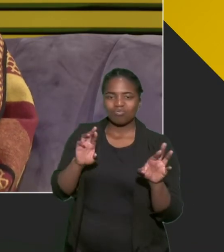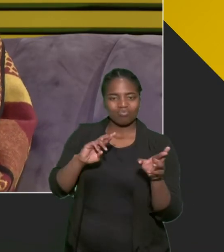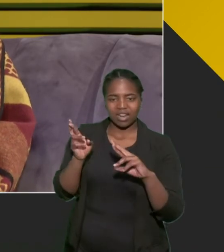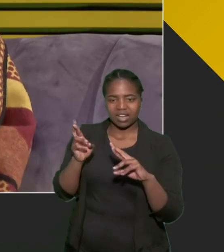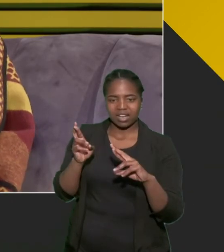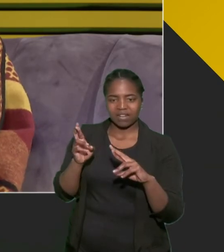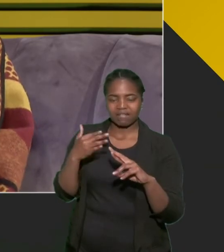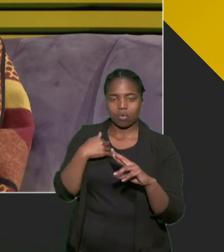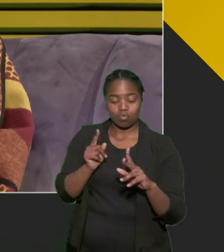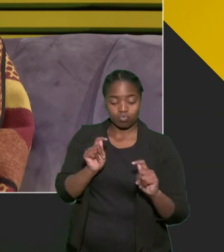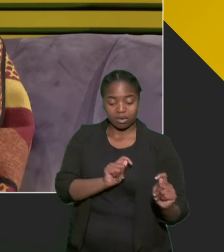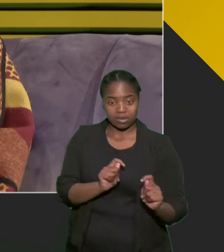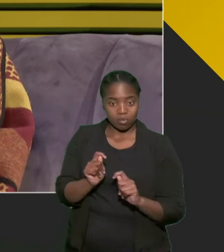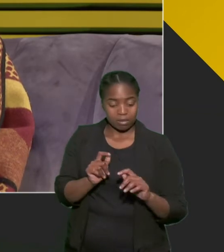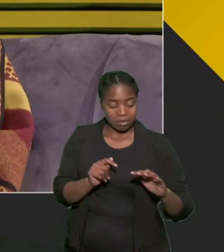to transport